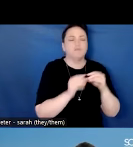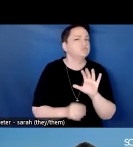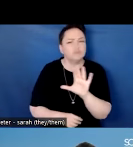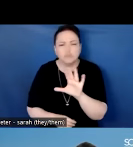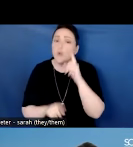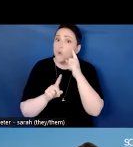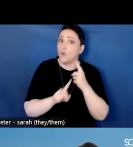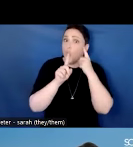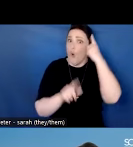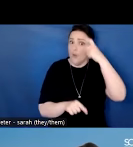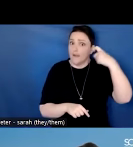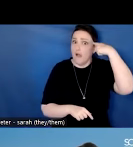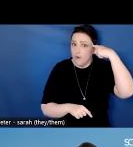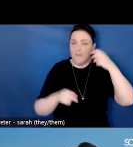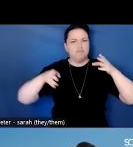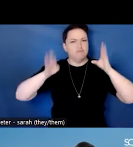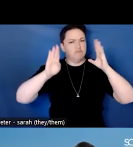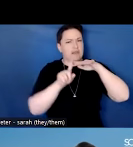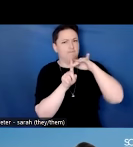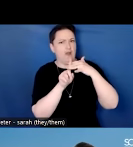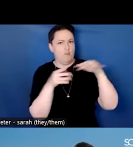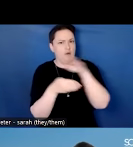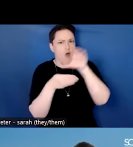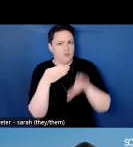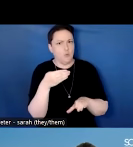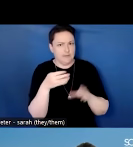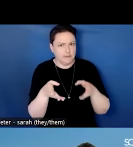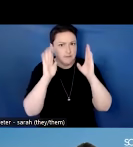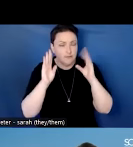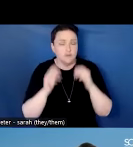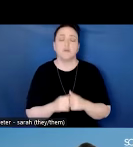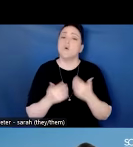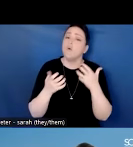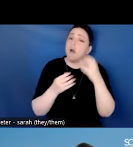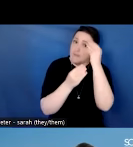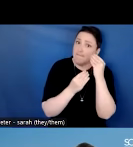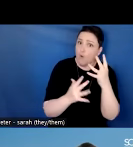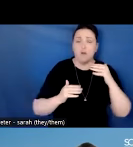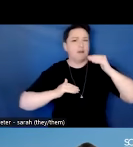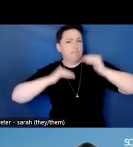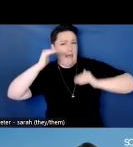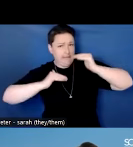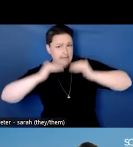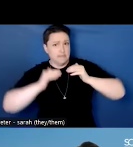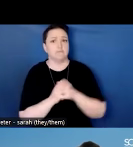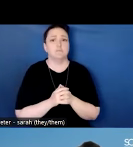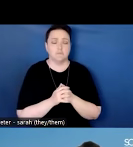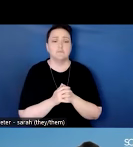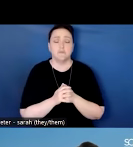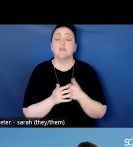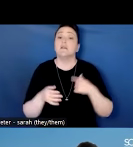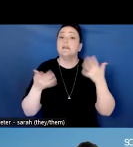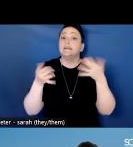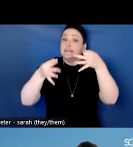in mind. CEQA requires the decision be informed and balanced. The CEQA Lead Agency's determination shall be final